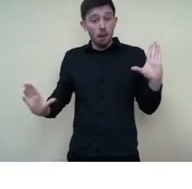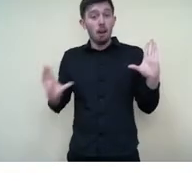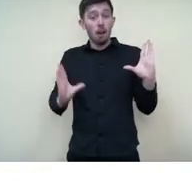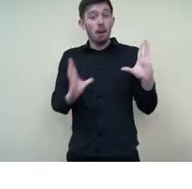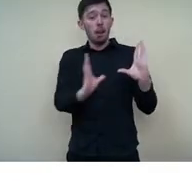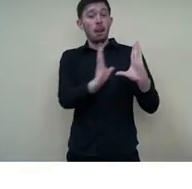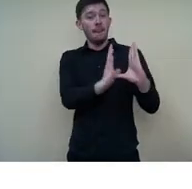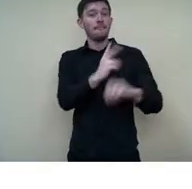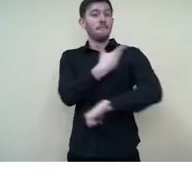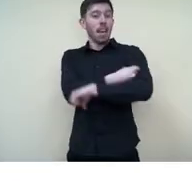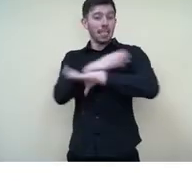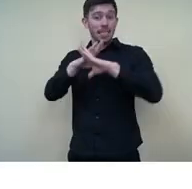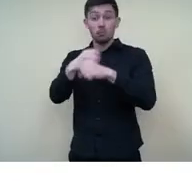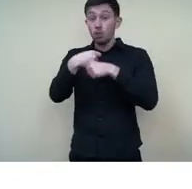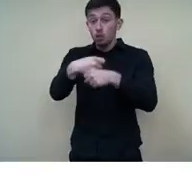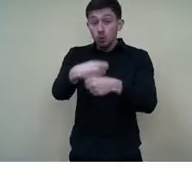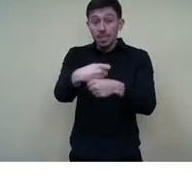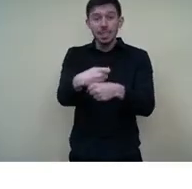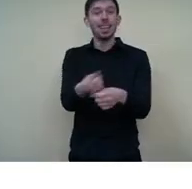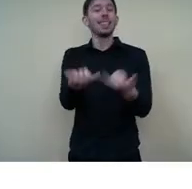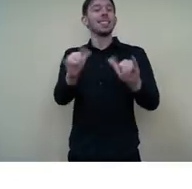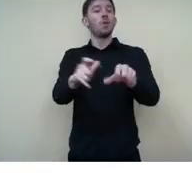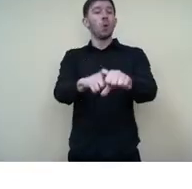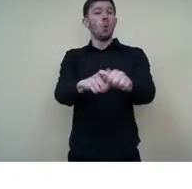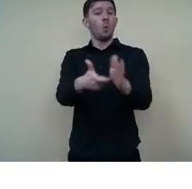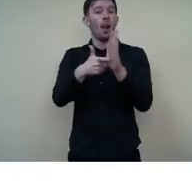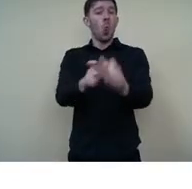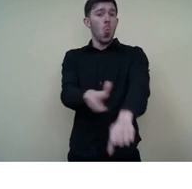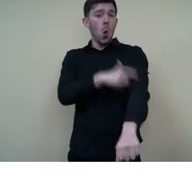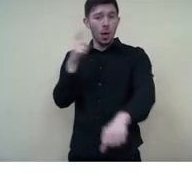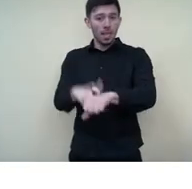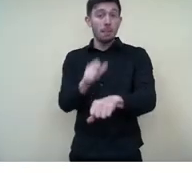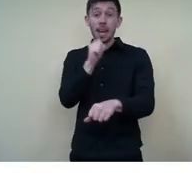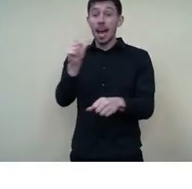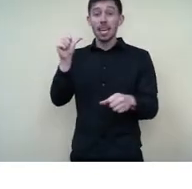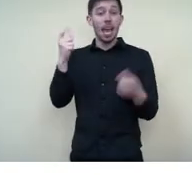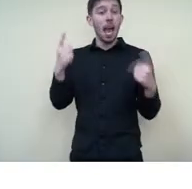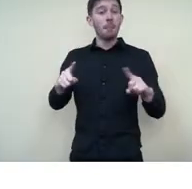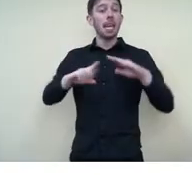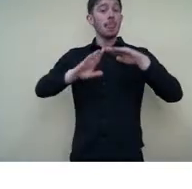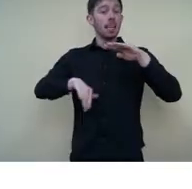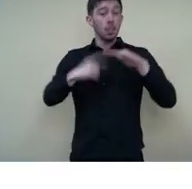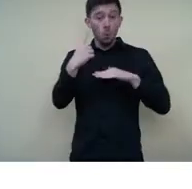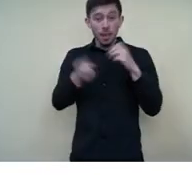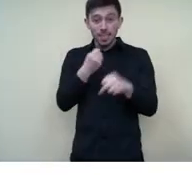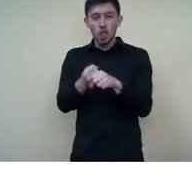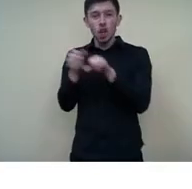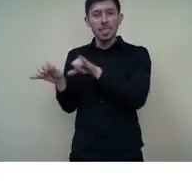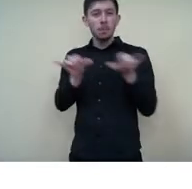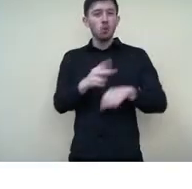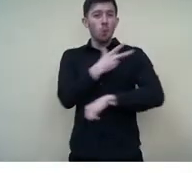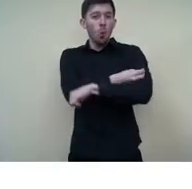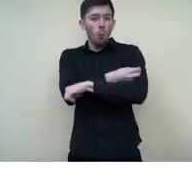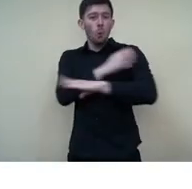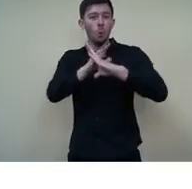are eventually produced, it still takes a long time. It does not happen in less than a year, right? Like with the COVID-19 vaccines.